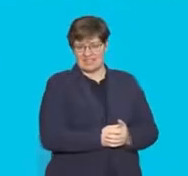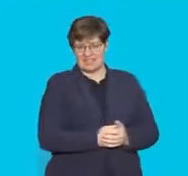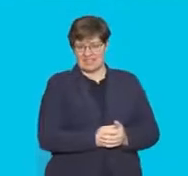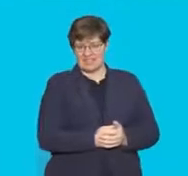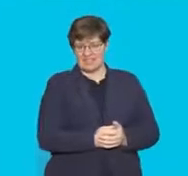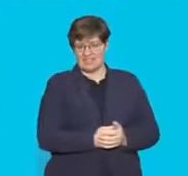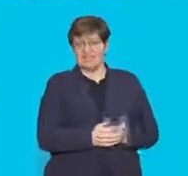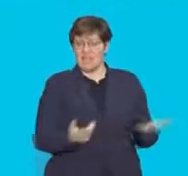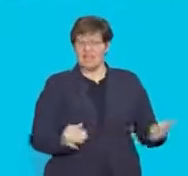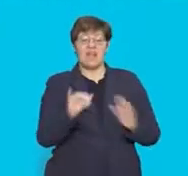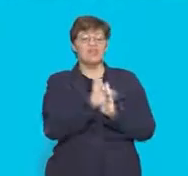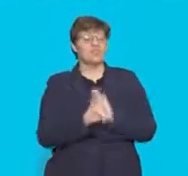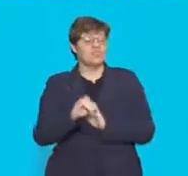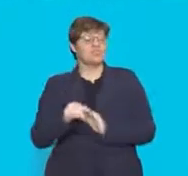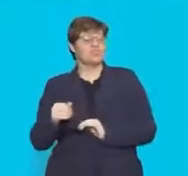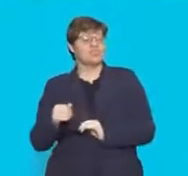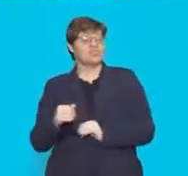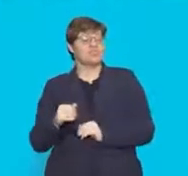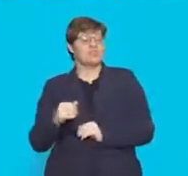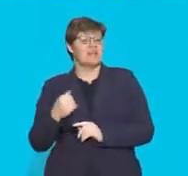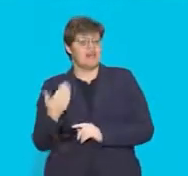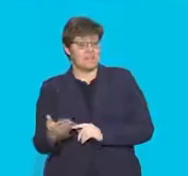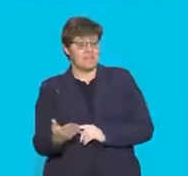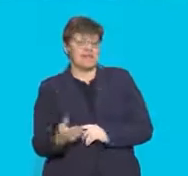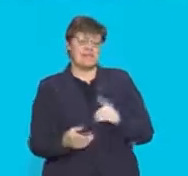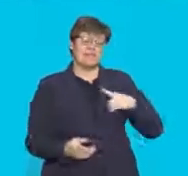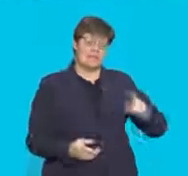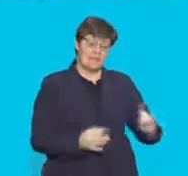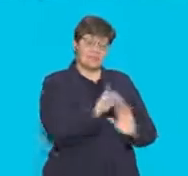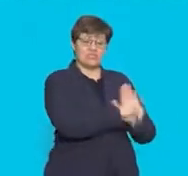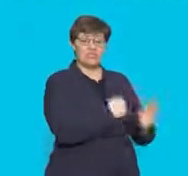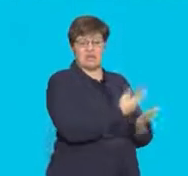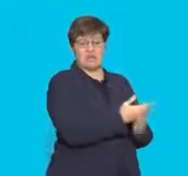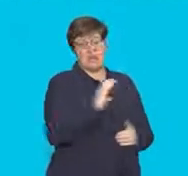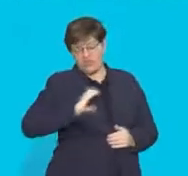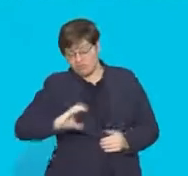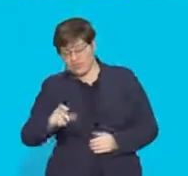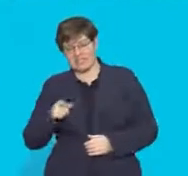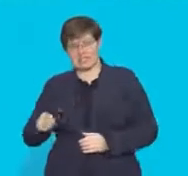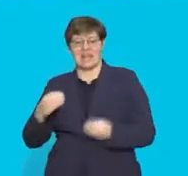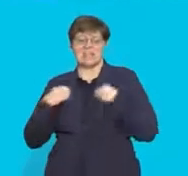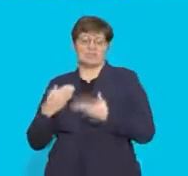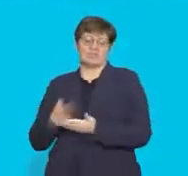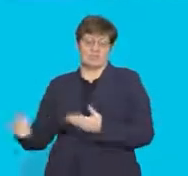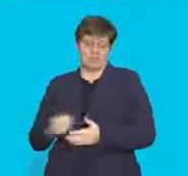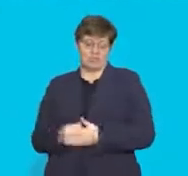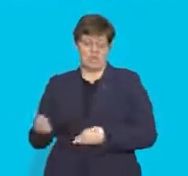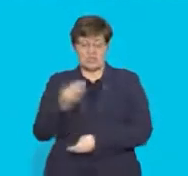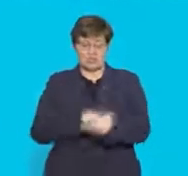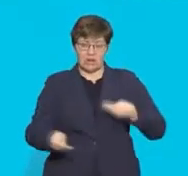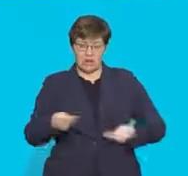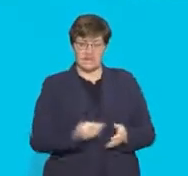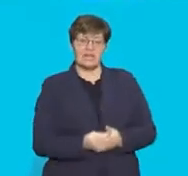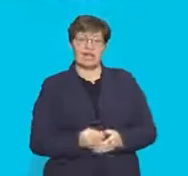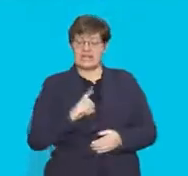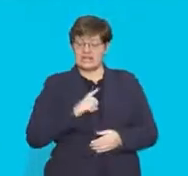asset disposal. If it was an insurance claim, debit insurance claim, credit asset disposal. And a trade-in, a debit